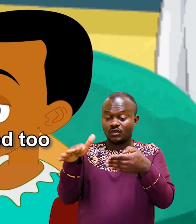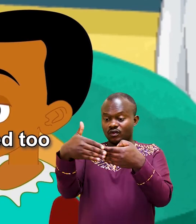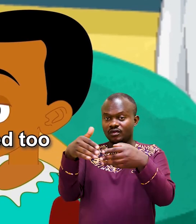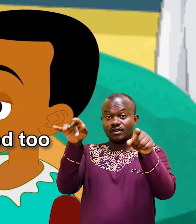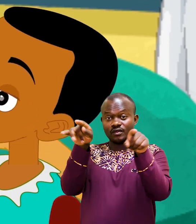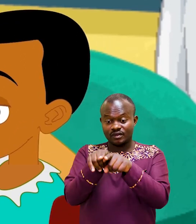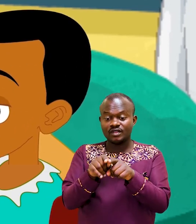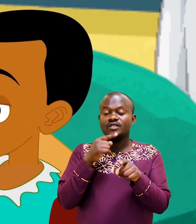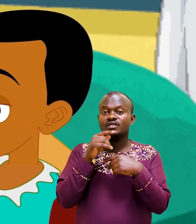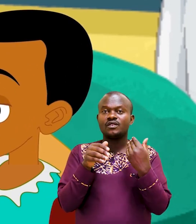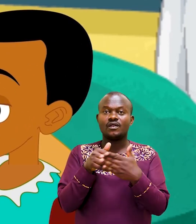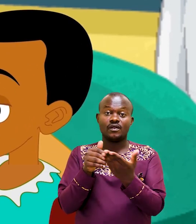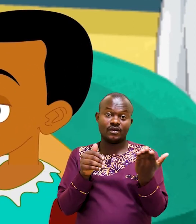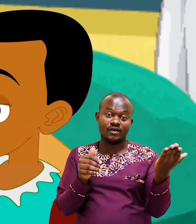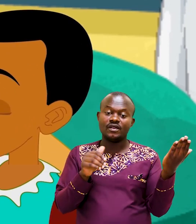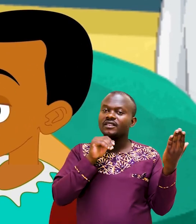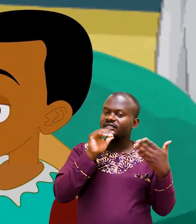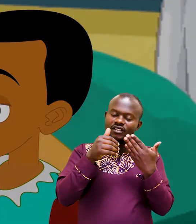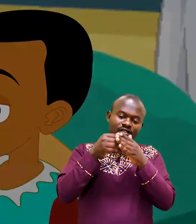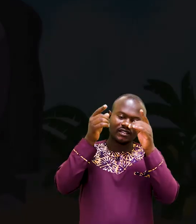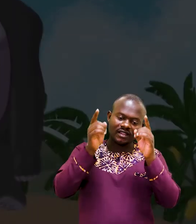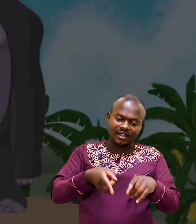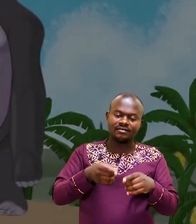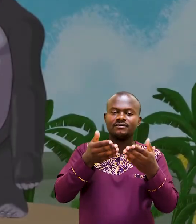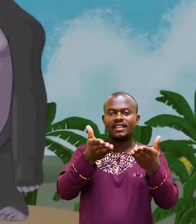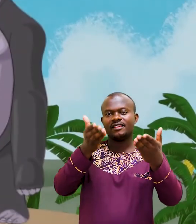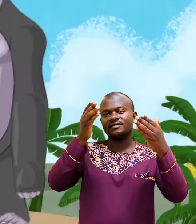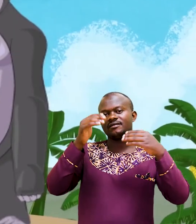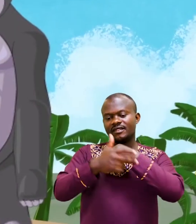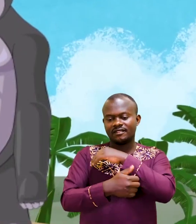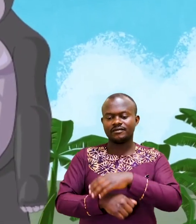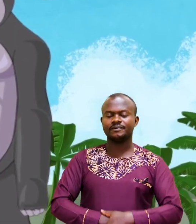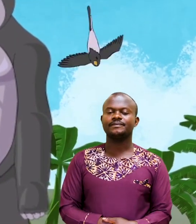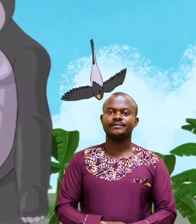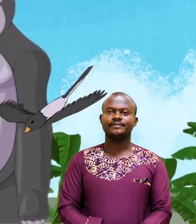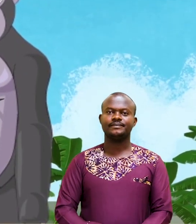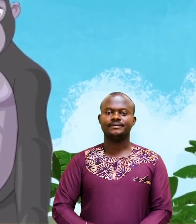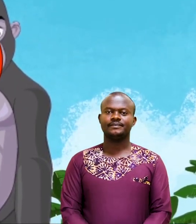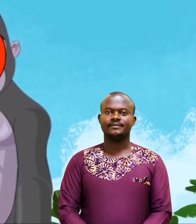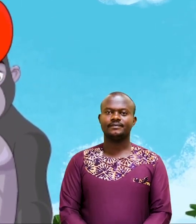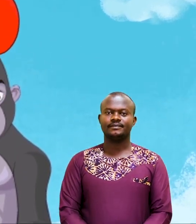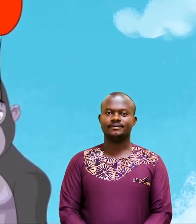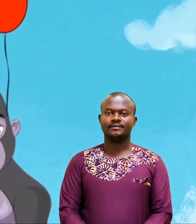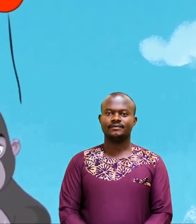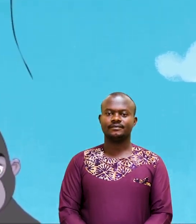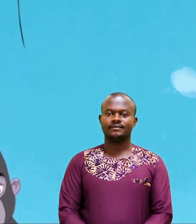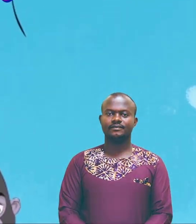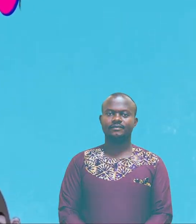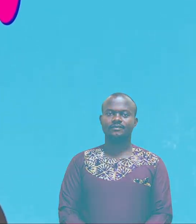closed too, so that thieves don't come in. We are happy every time.